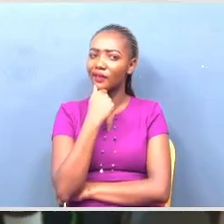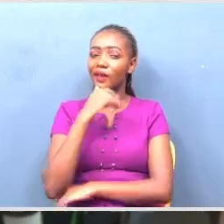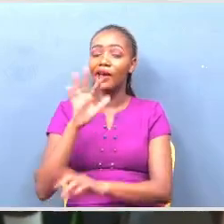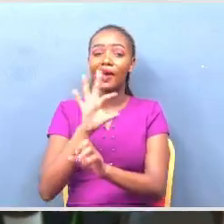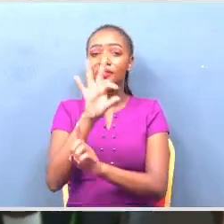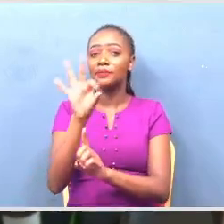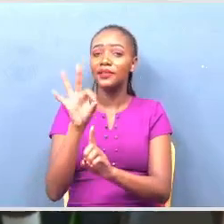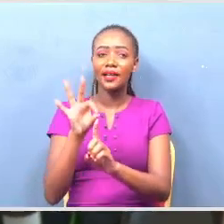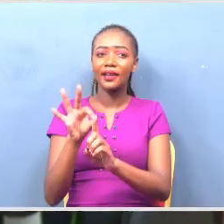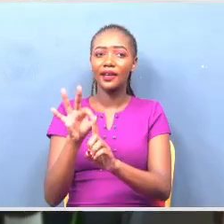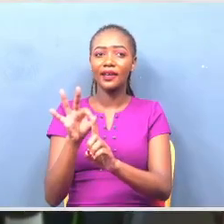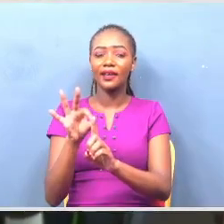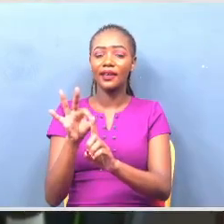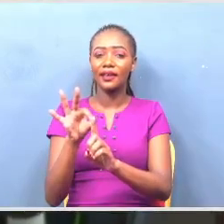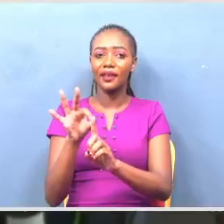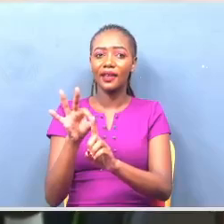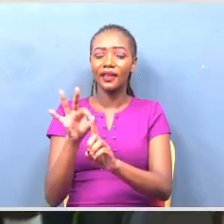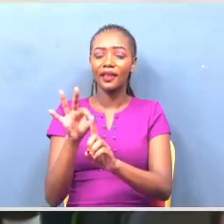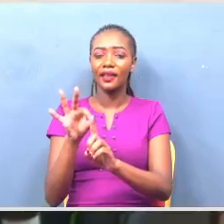especially